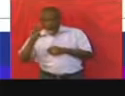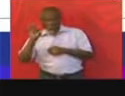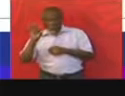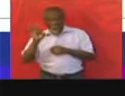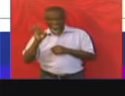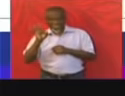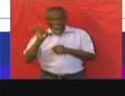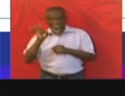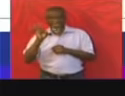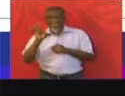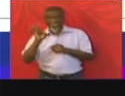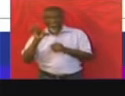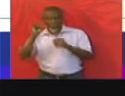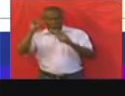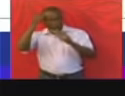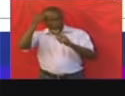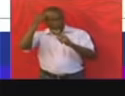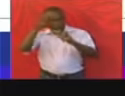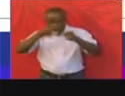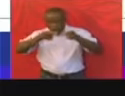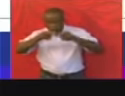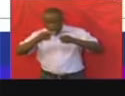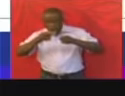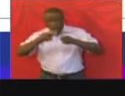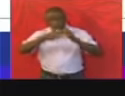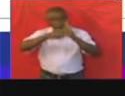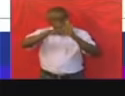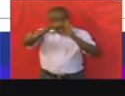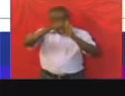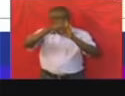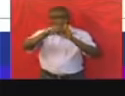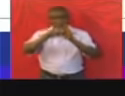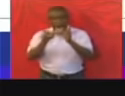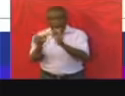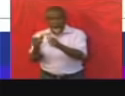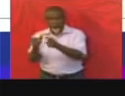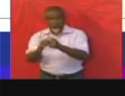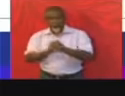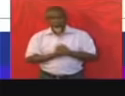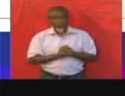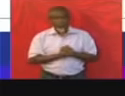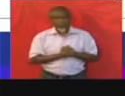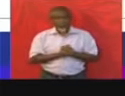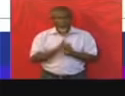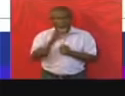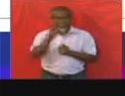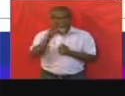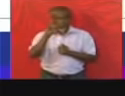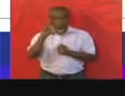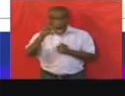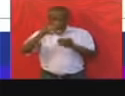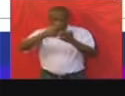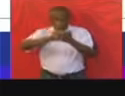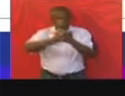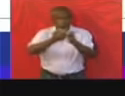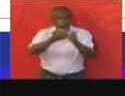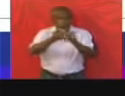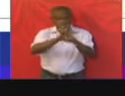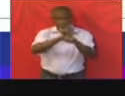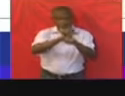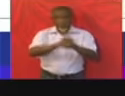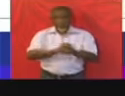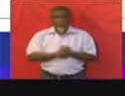facilities, and yesterday's testing would have revealed an additional 71 new positive cases of samples collected between